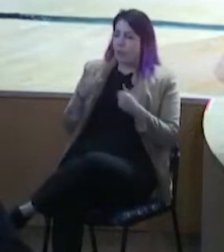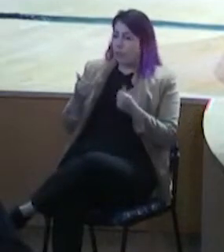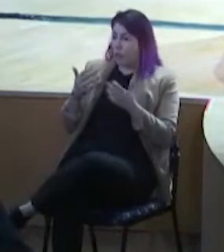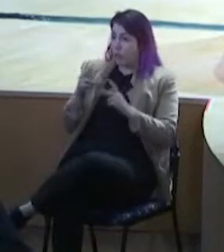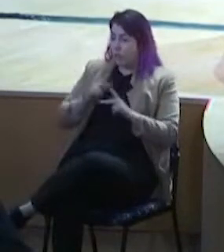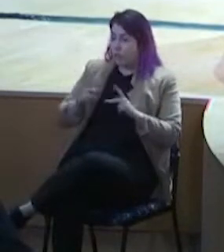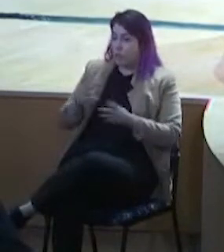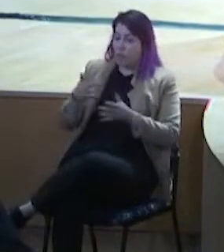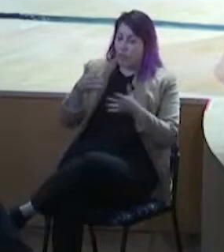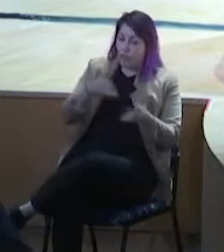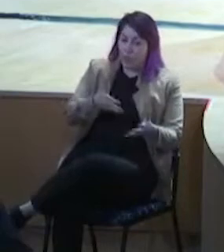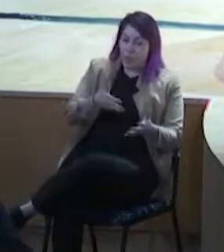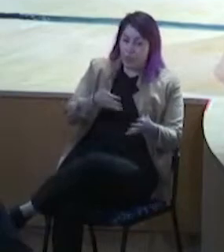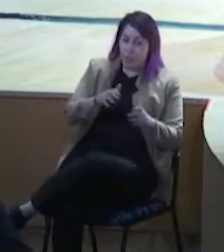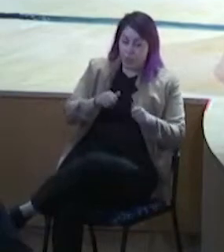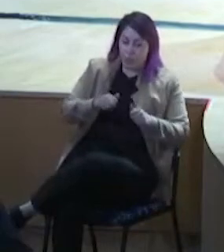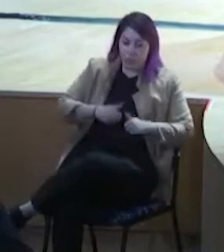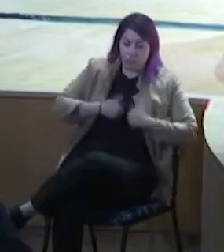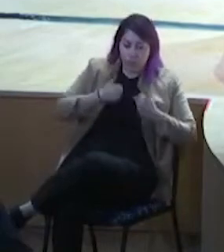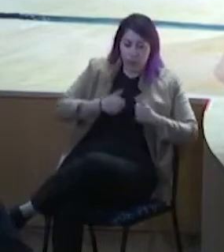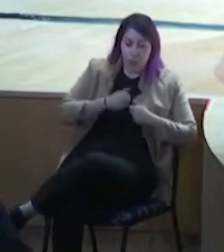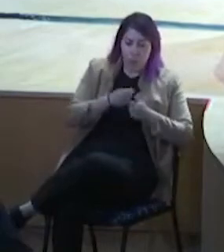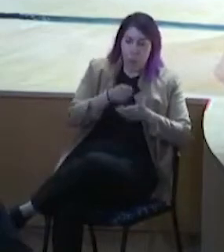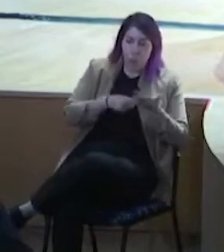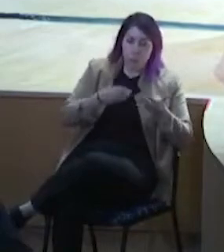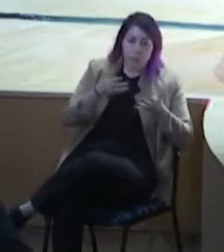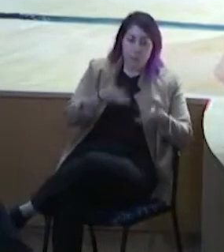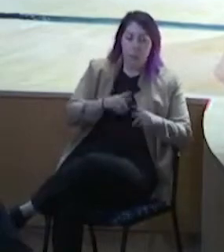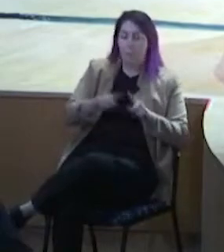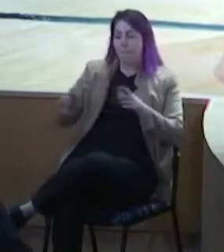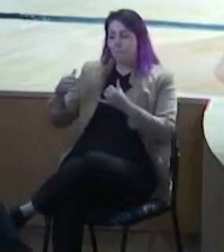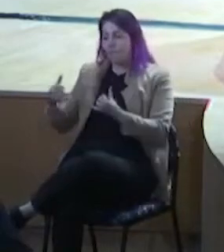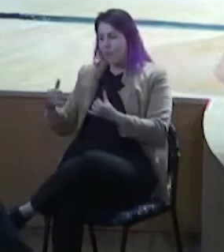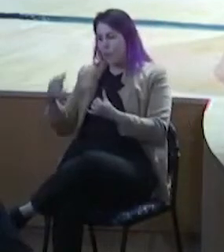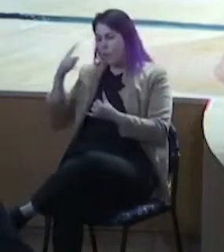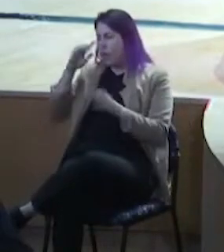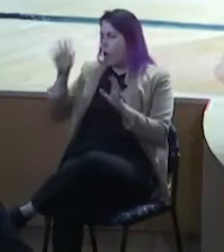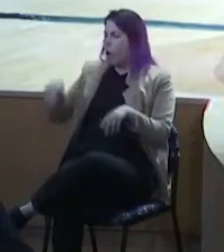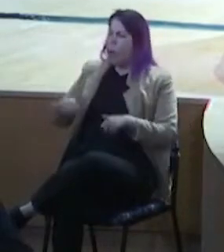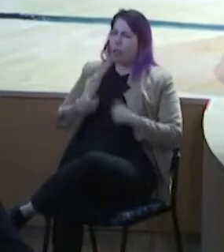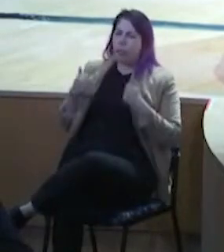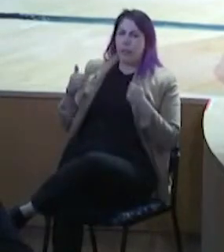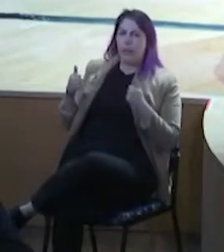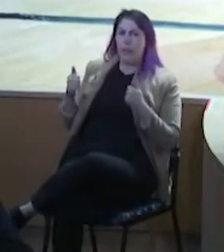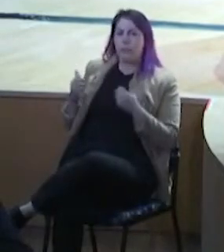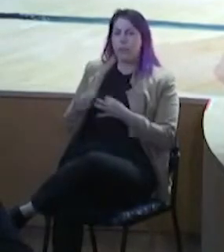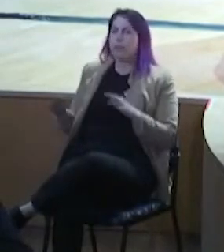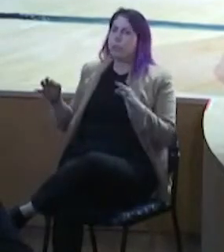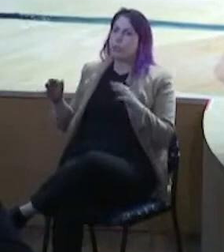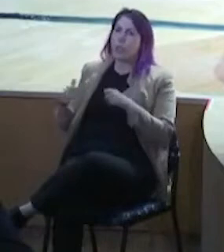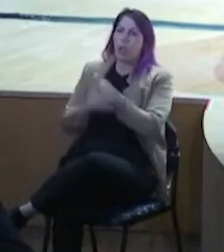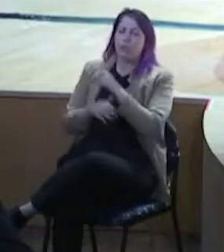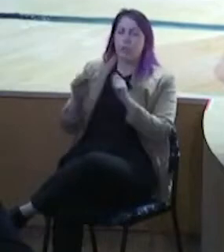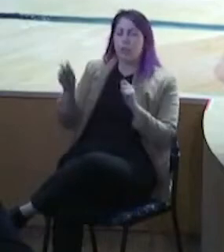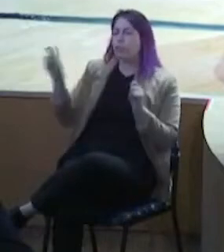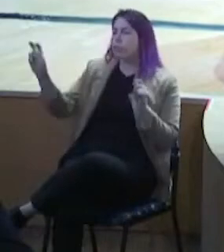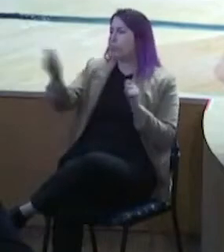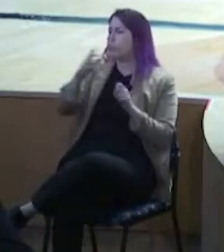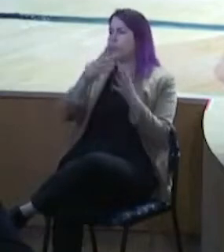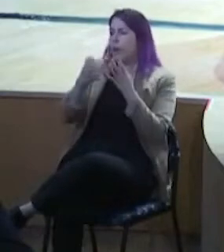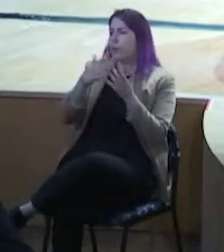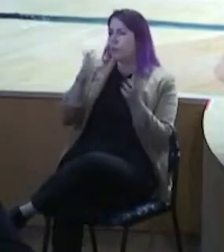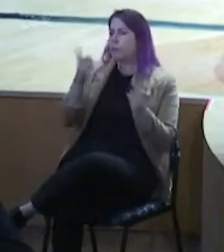the day and age that we live in now, we like to say, you know, we live in this free country and we live in this free place, and you can kind of live wherever you want